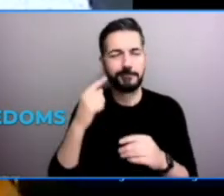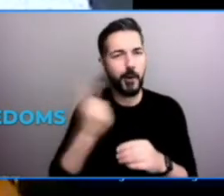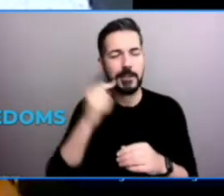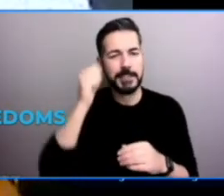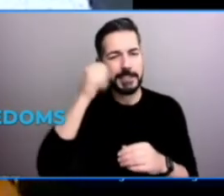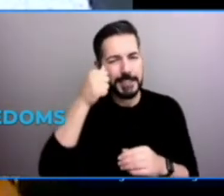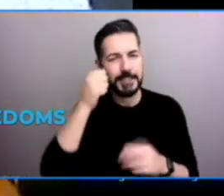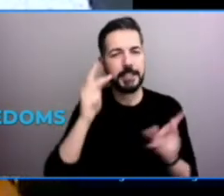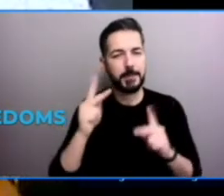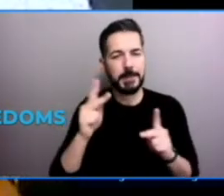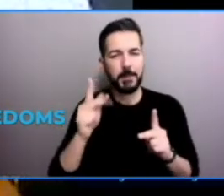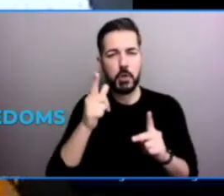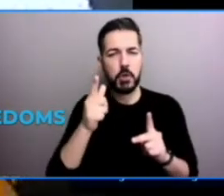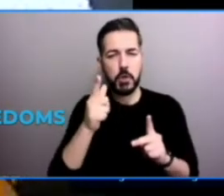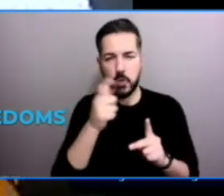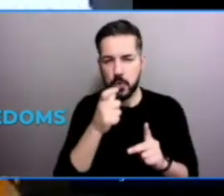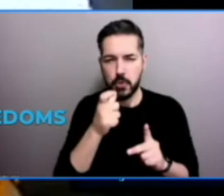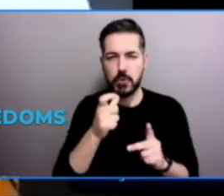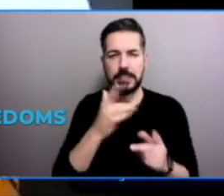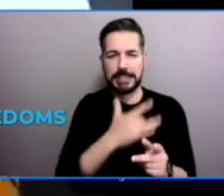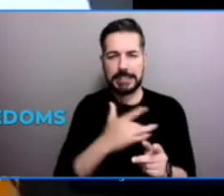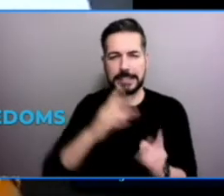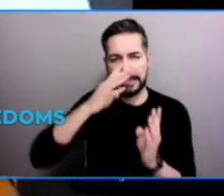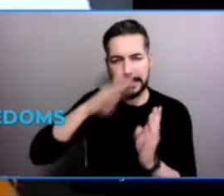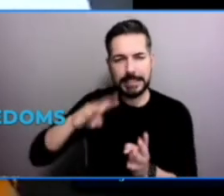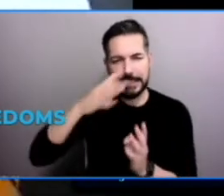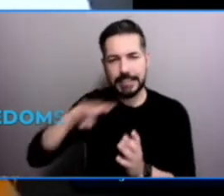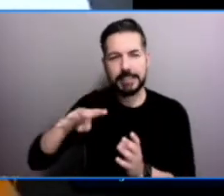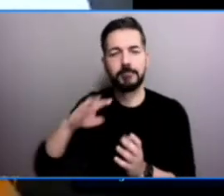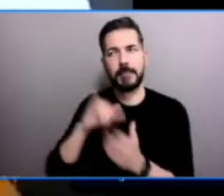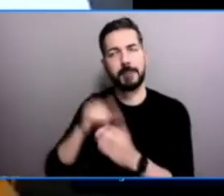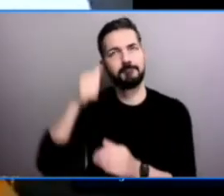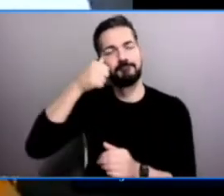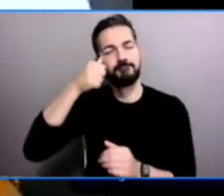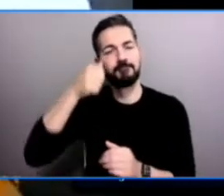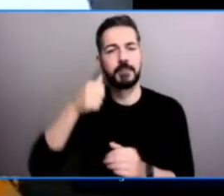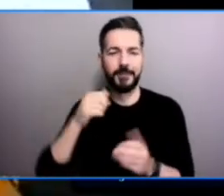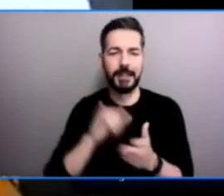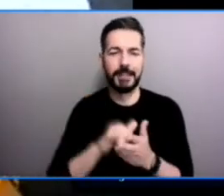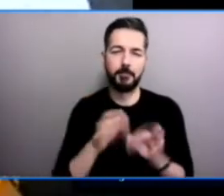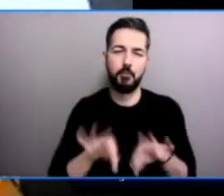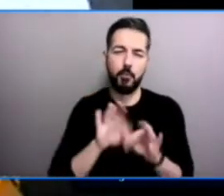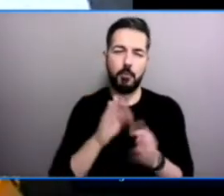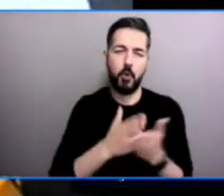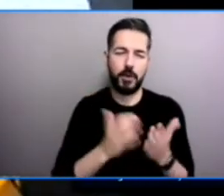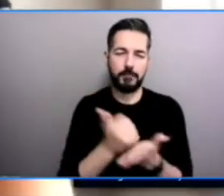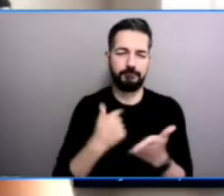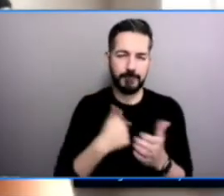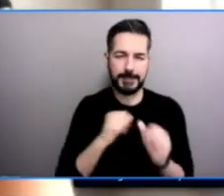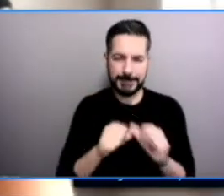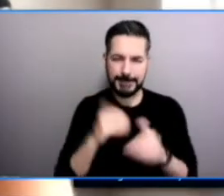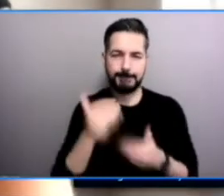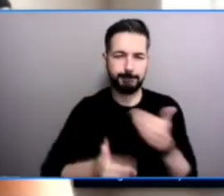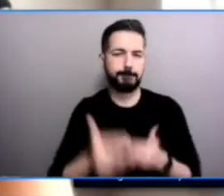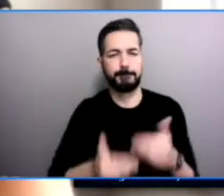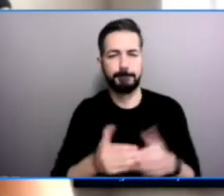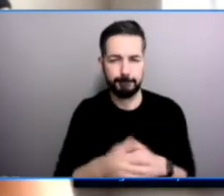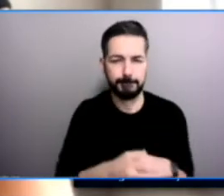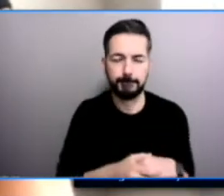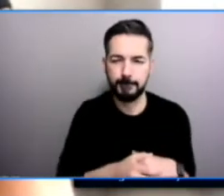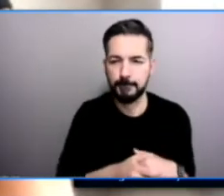Hi, everyone. My name is Katrina L. Rogers. I'm the principal of Colorado Media, and I was the campaign manager for Louisiana for Personal Freedoms.